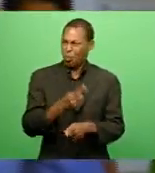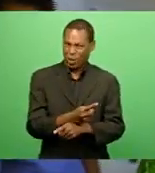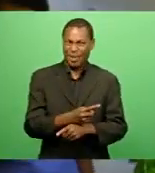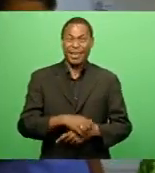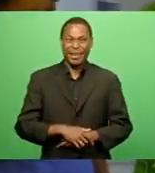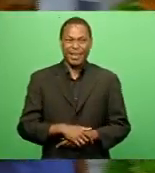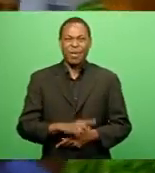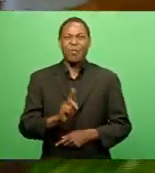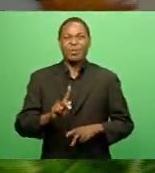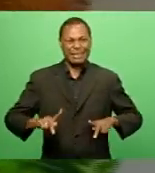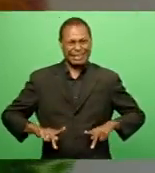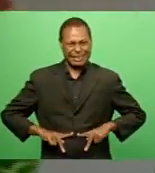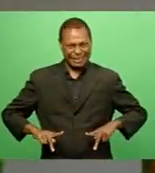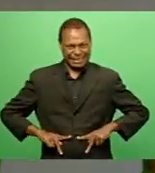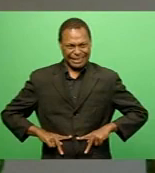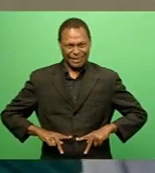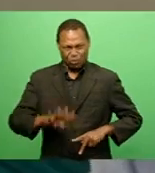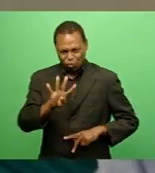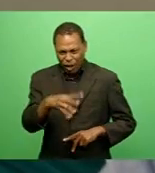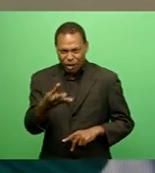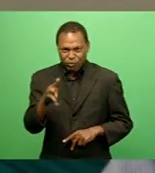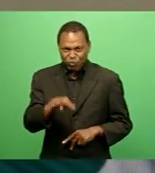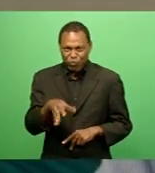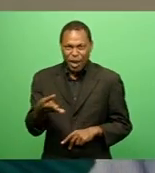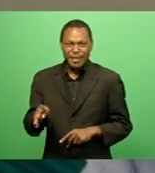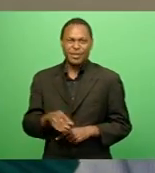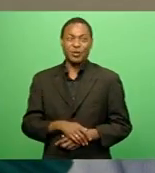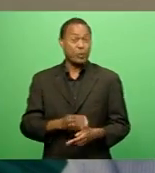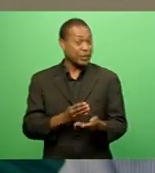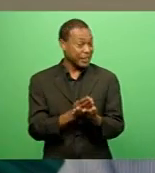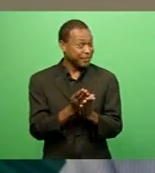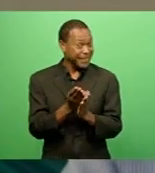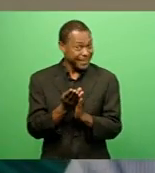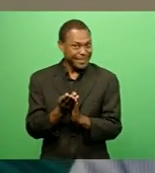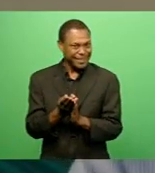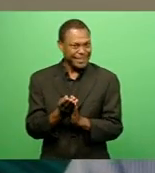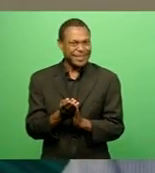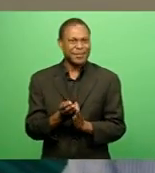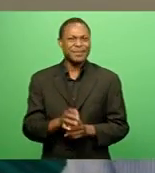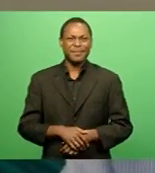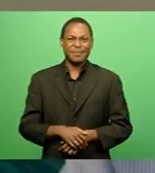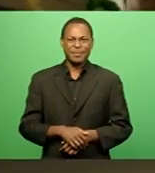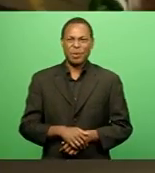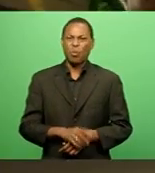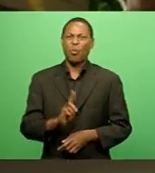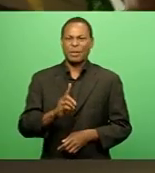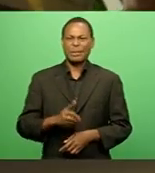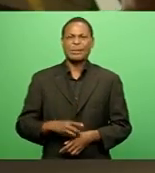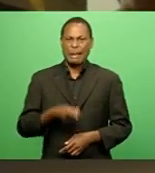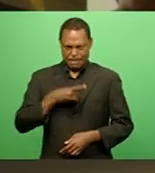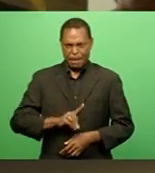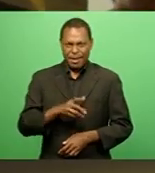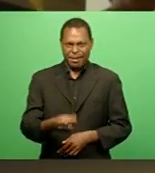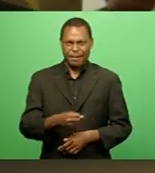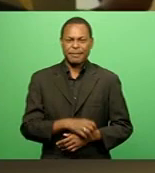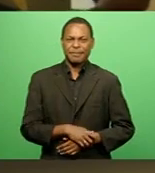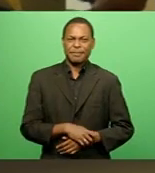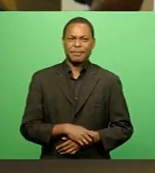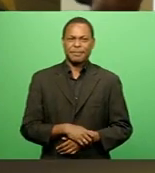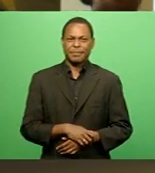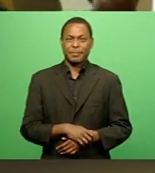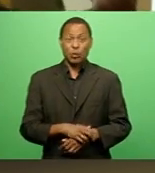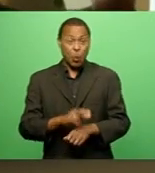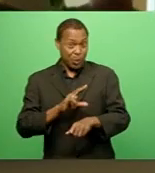dialysis sessions, and those services can be scaled up to meet demand, of course. Center nephrologist Dr.